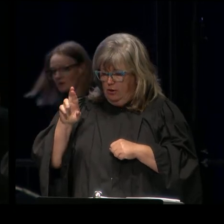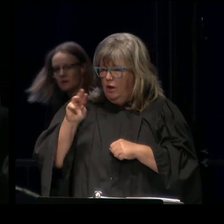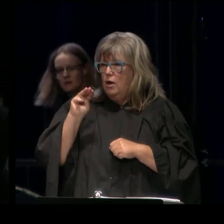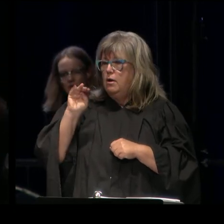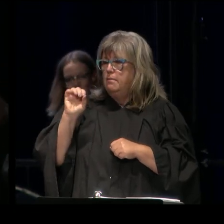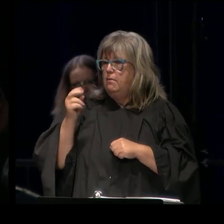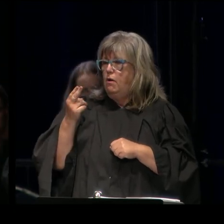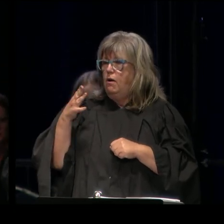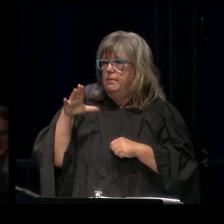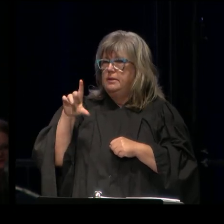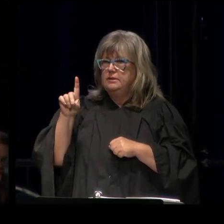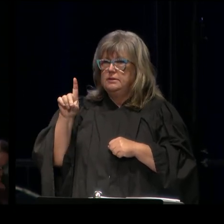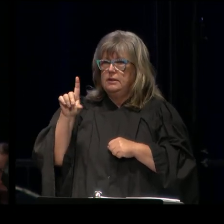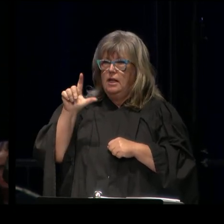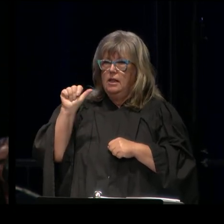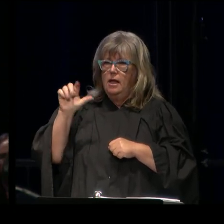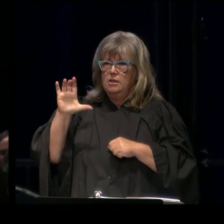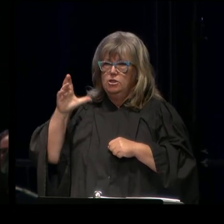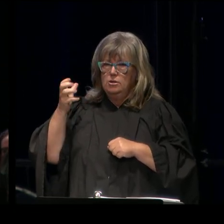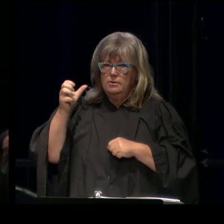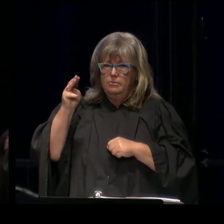Mohammed Lashimi,